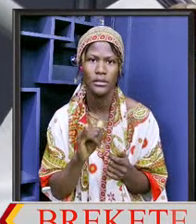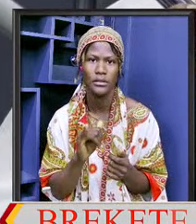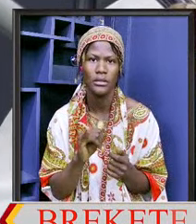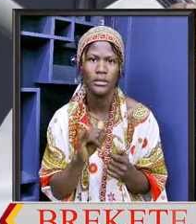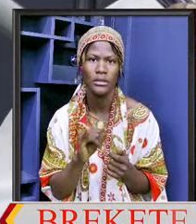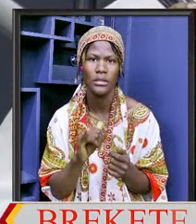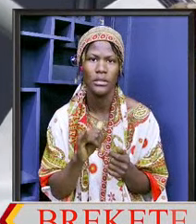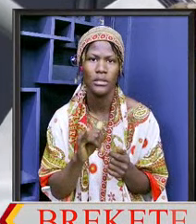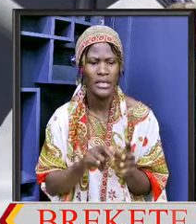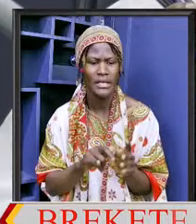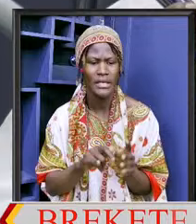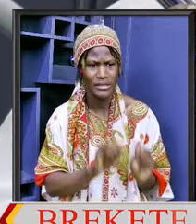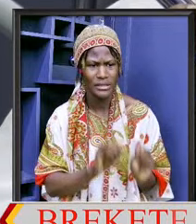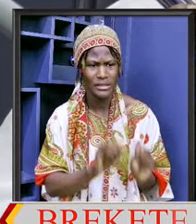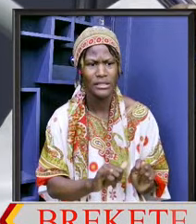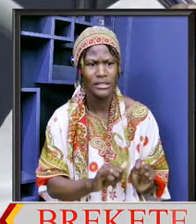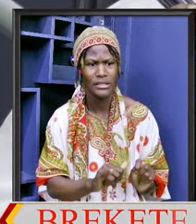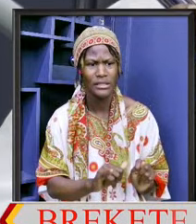no